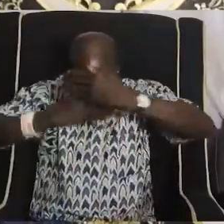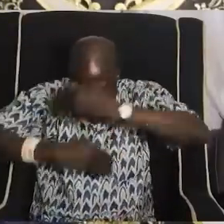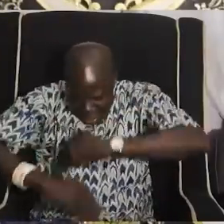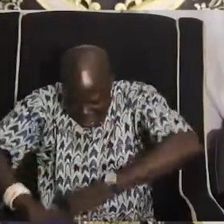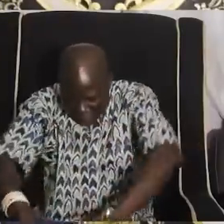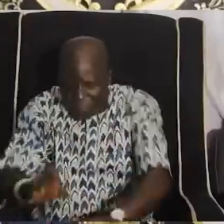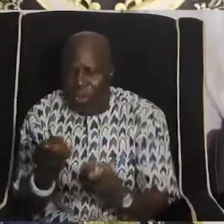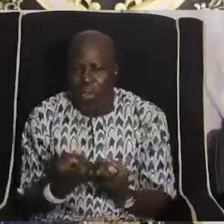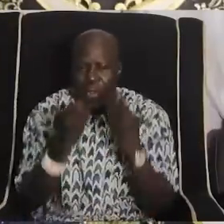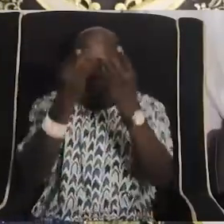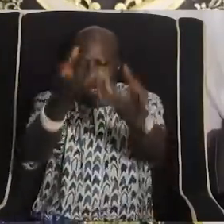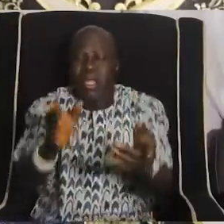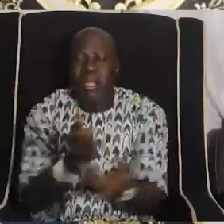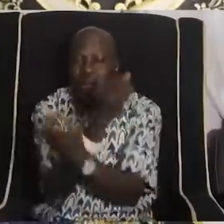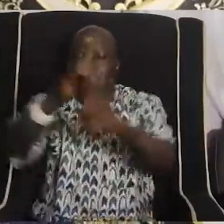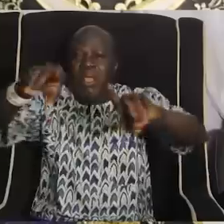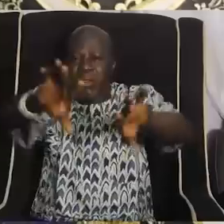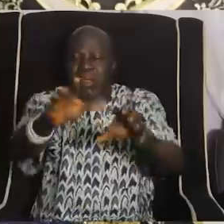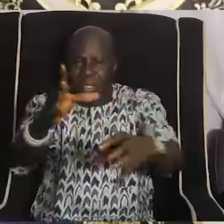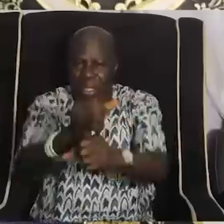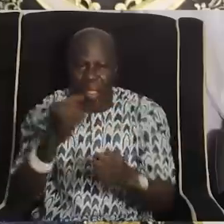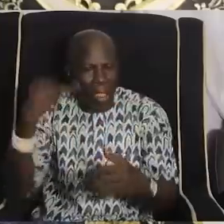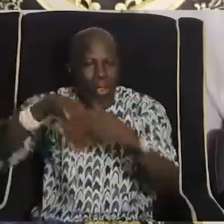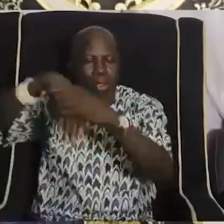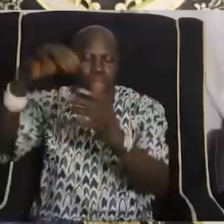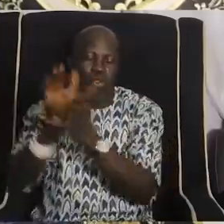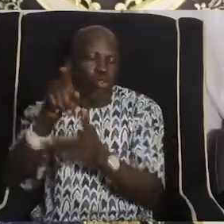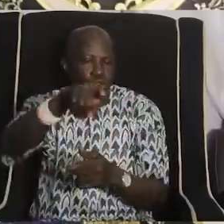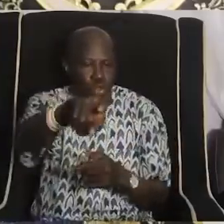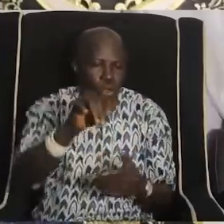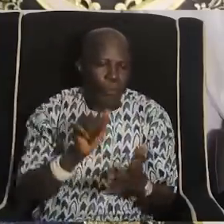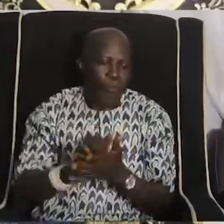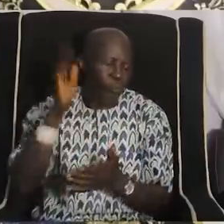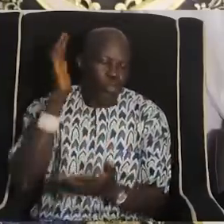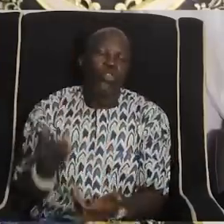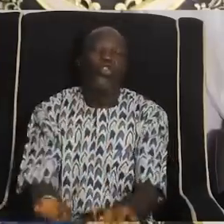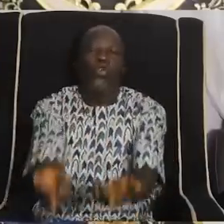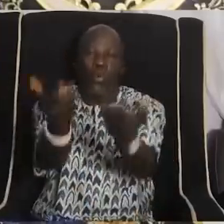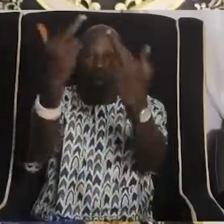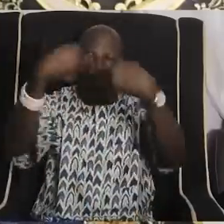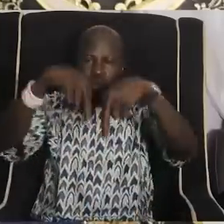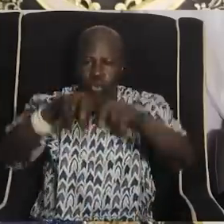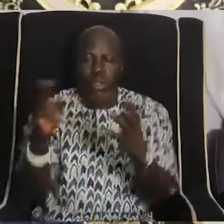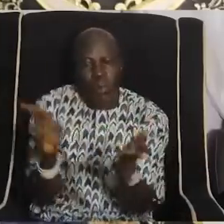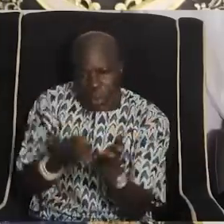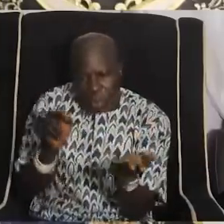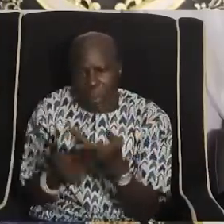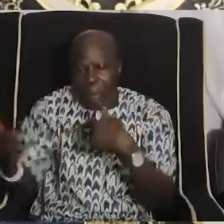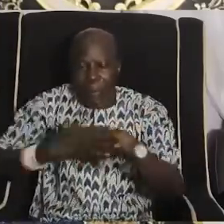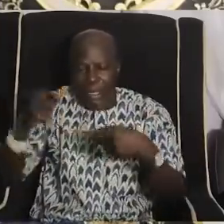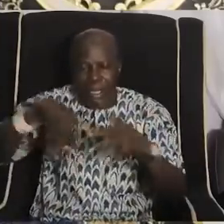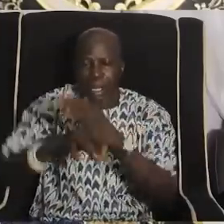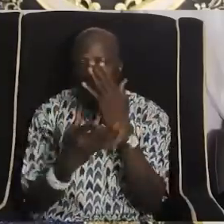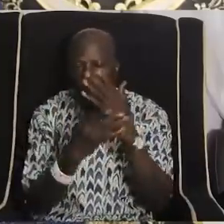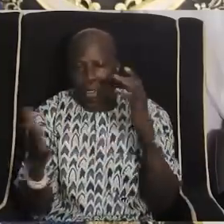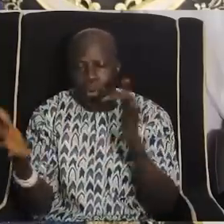why you've deposited your glory. Ibe lo ti gba kuro lara. That is where they've taken it away from you. Afẹ́ra pada ni paruko Jesu. We want to redeem you by the blood